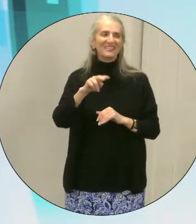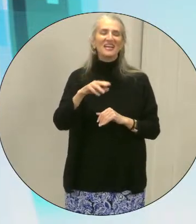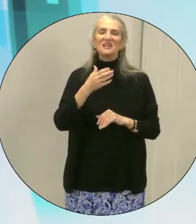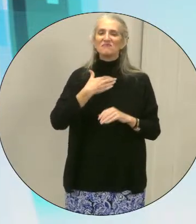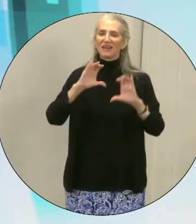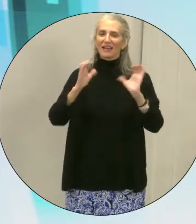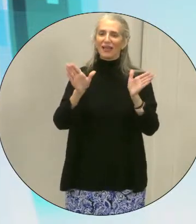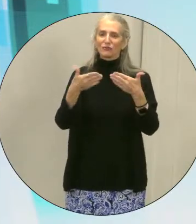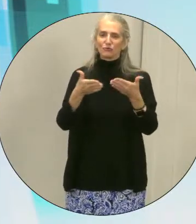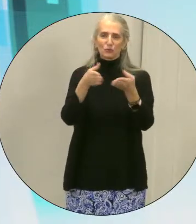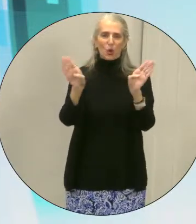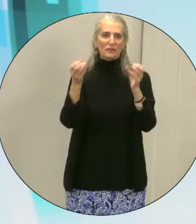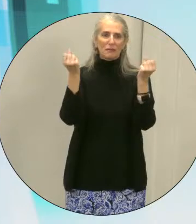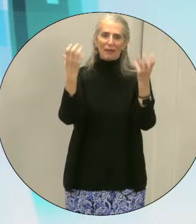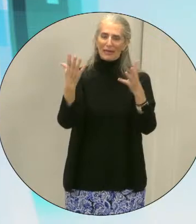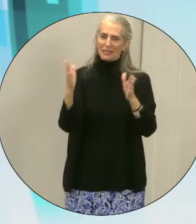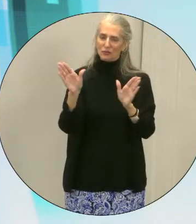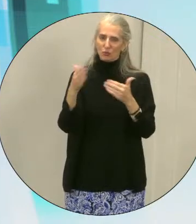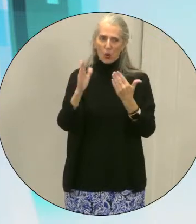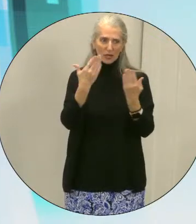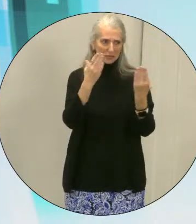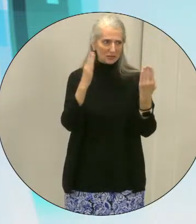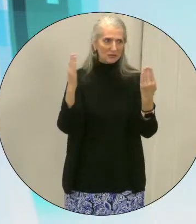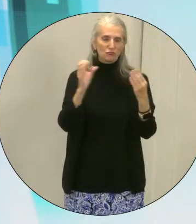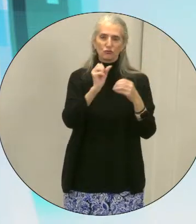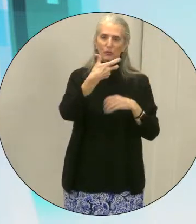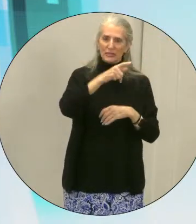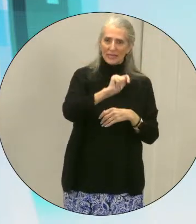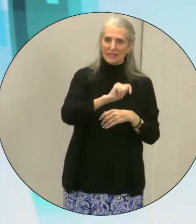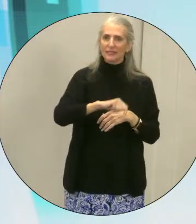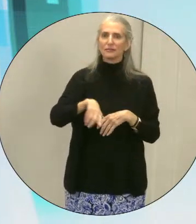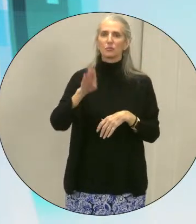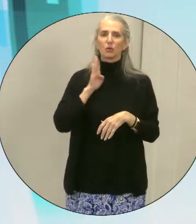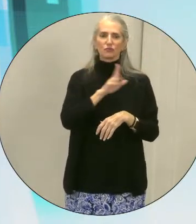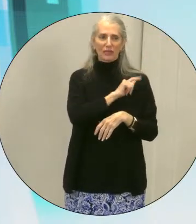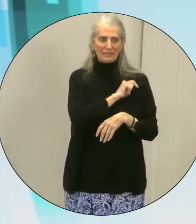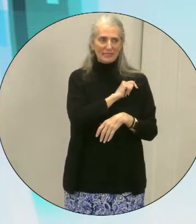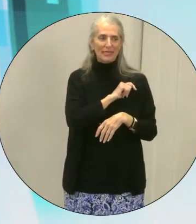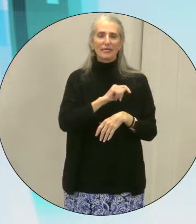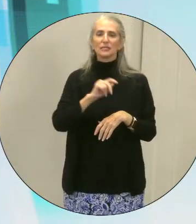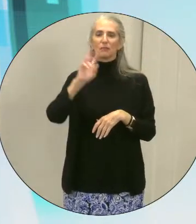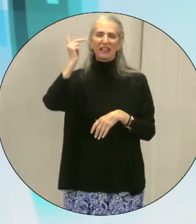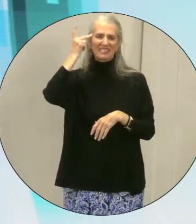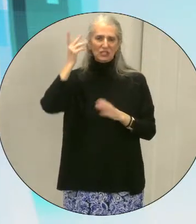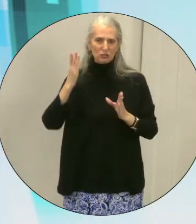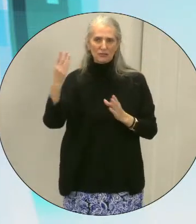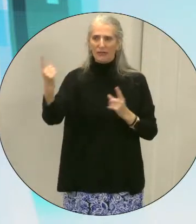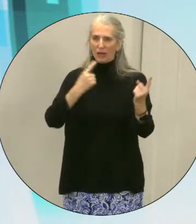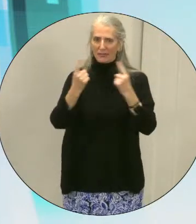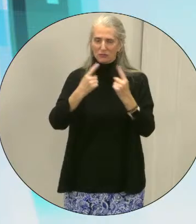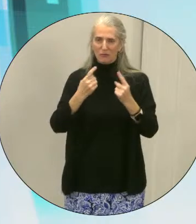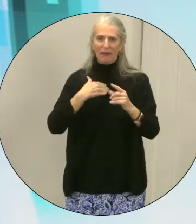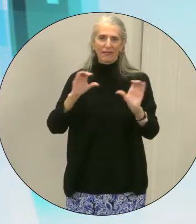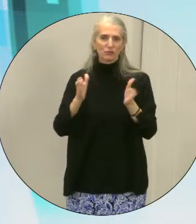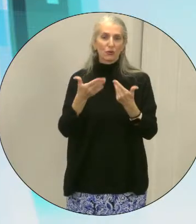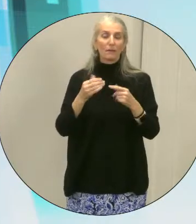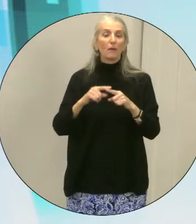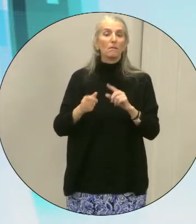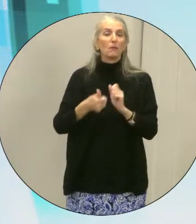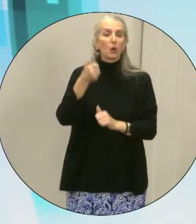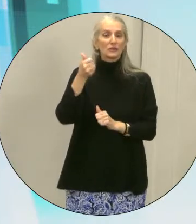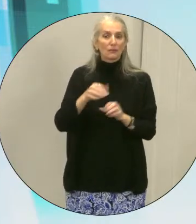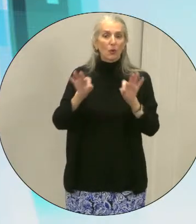to many doors. Superintendents, board of trustees, politicians have been in my classroom, but most importantly, student teachers from